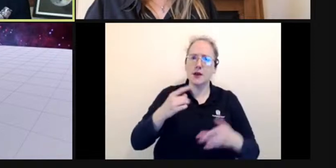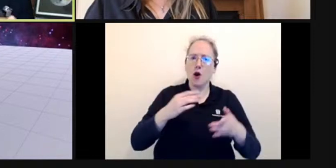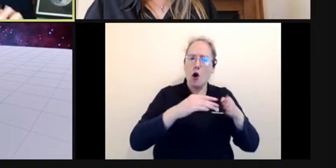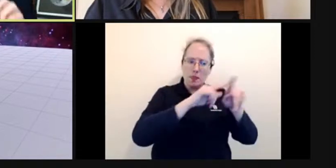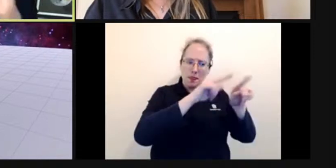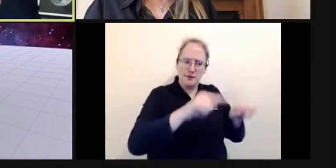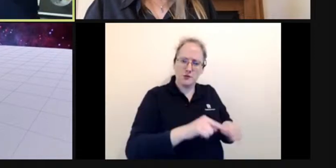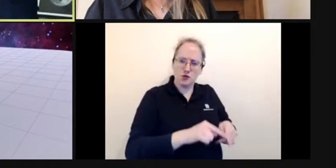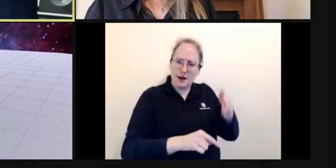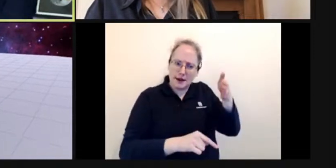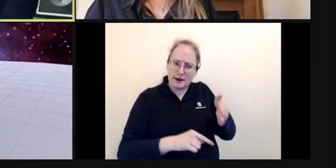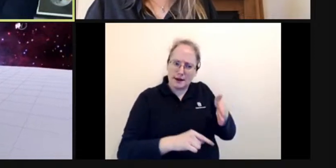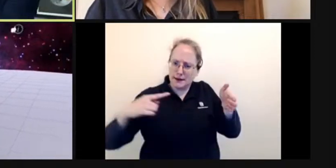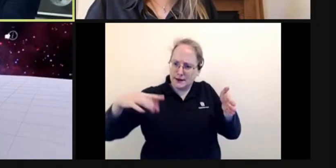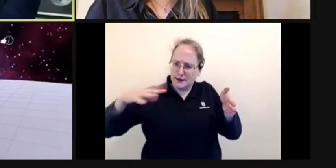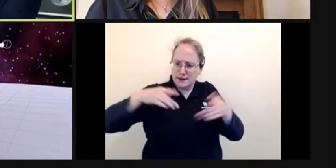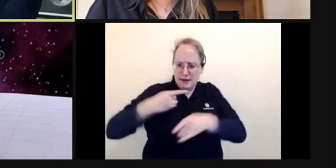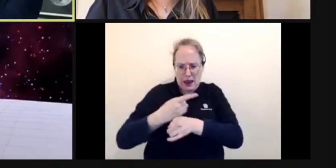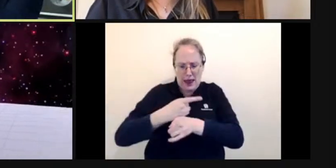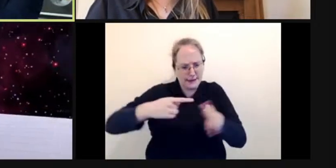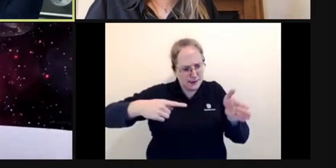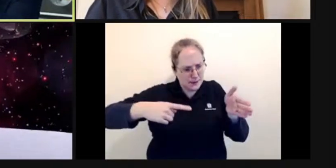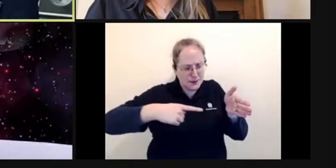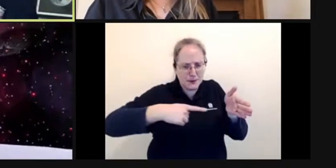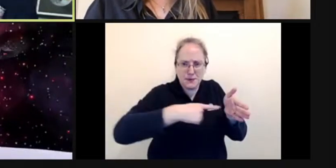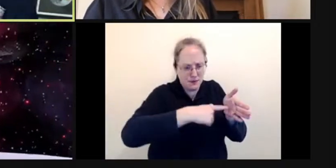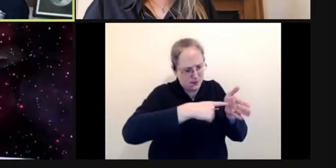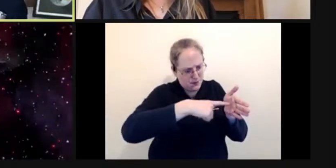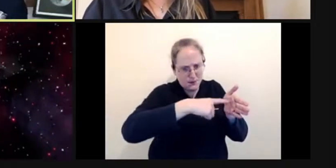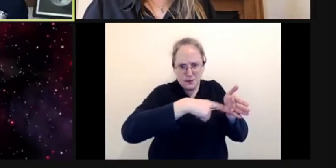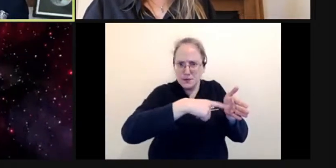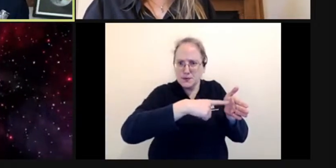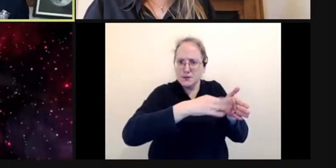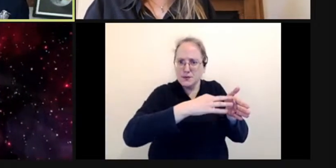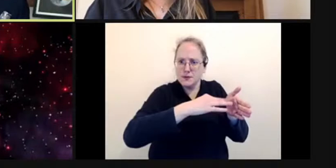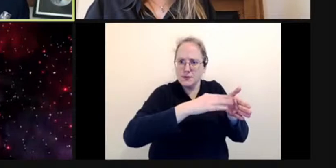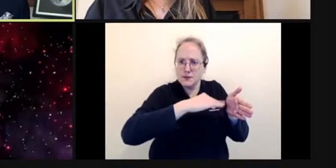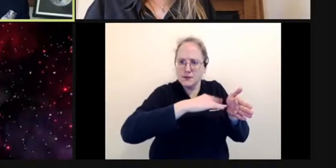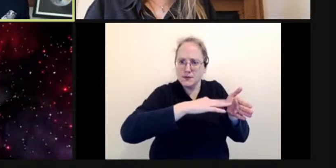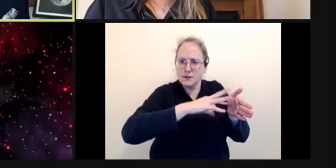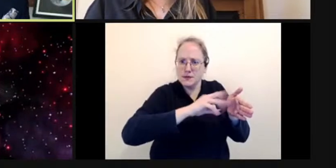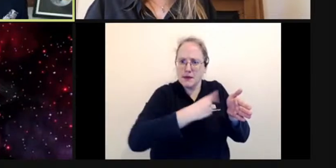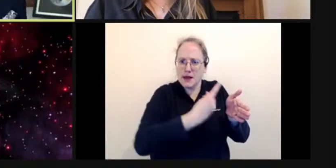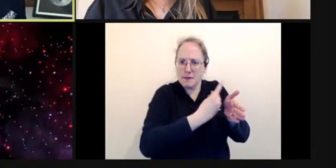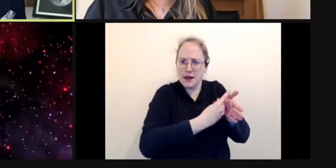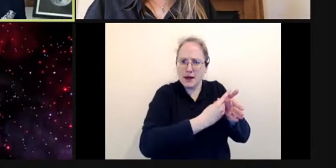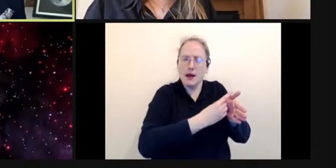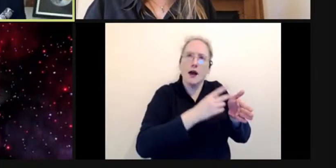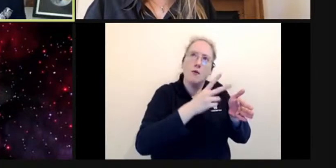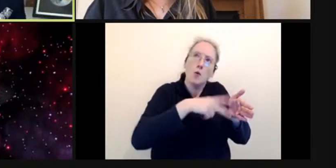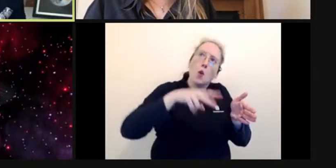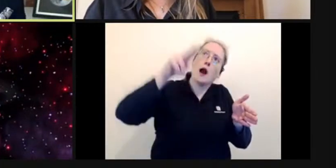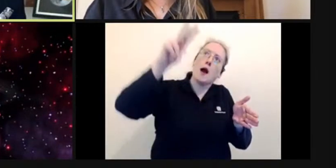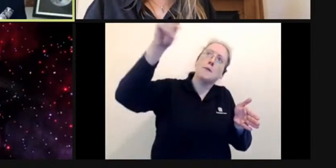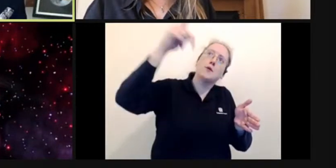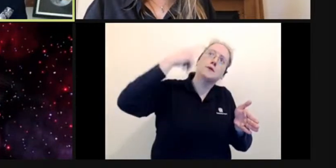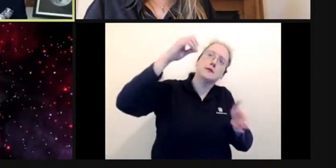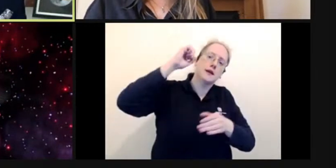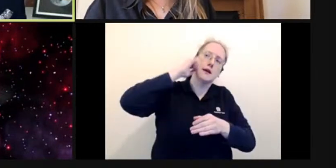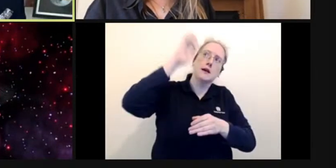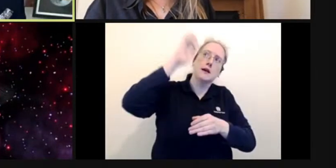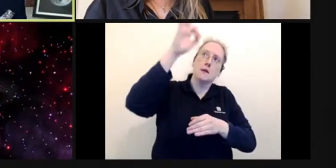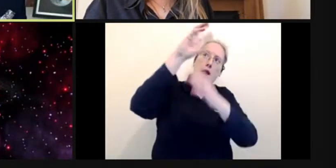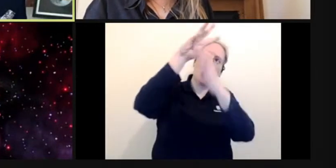that. Let's look up to the right, and we can see there are two black holes swirling around. Carl has put in